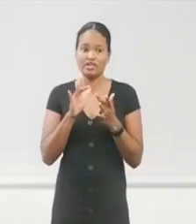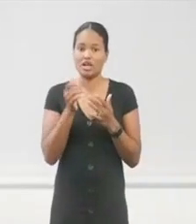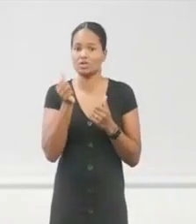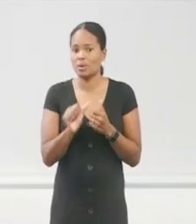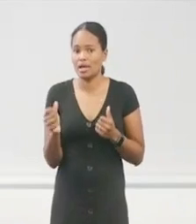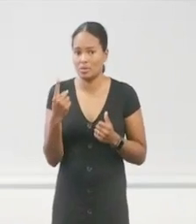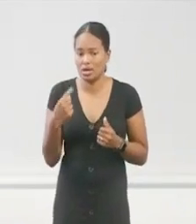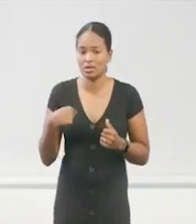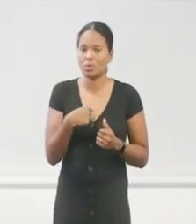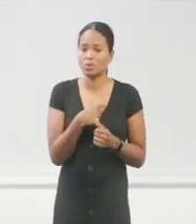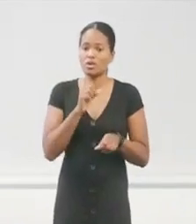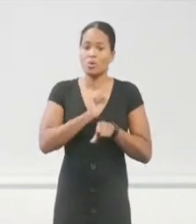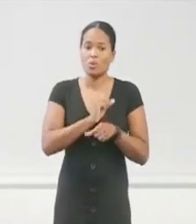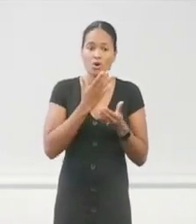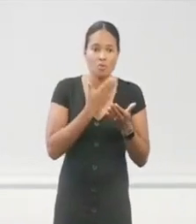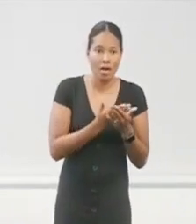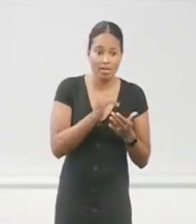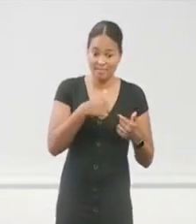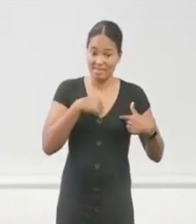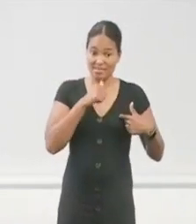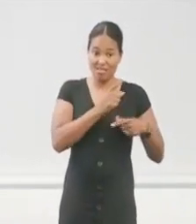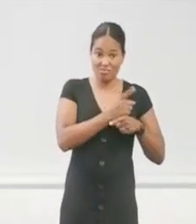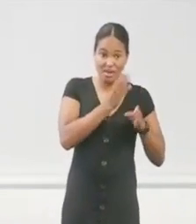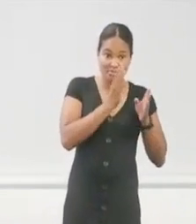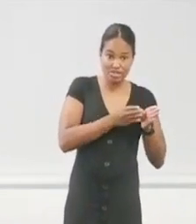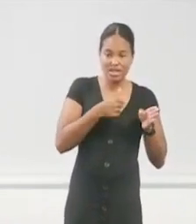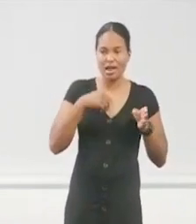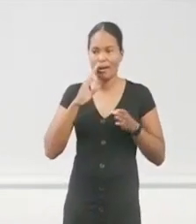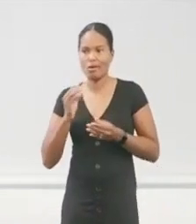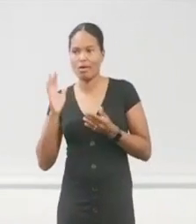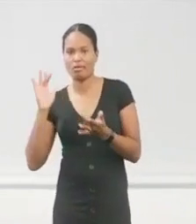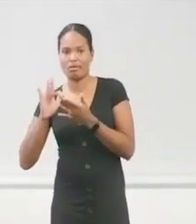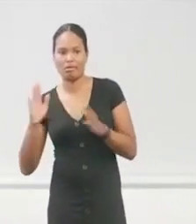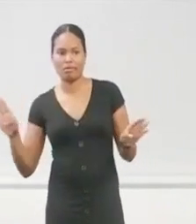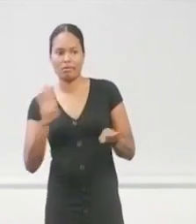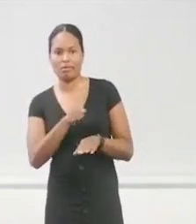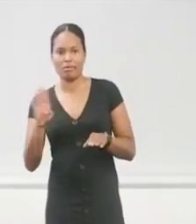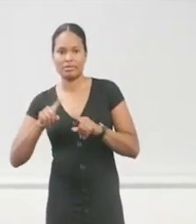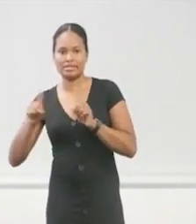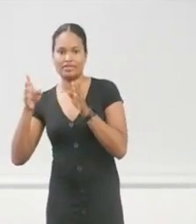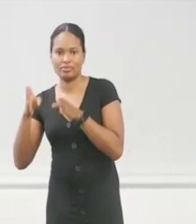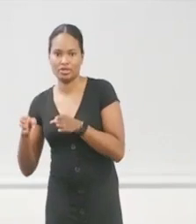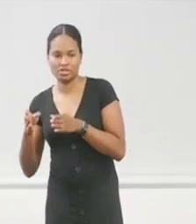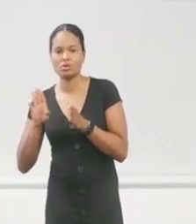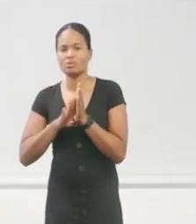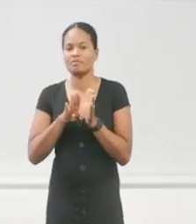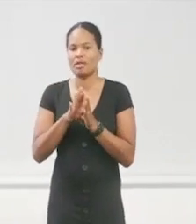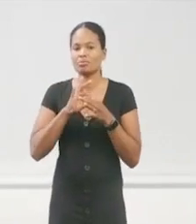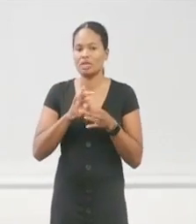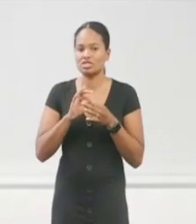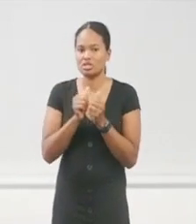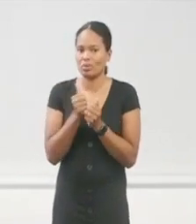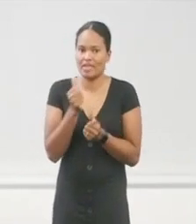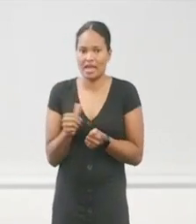work well. We know, and if we're not the right person, we know a person, right? And so, again, developing that relationship with any one of